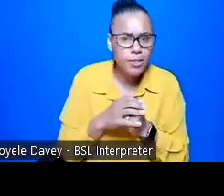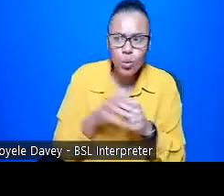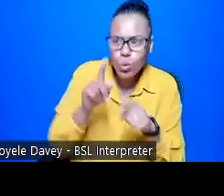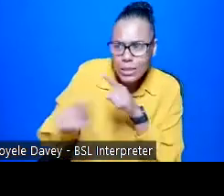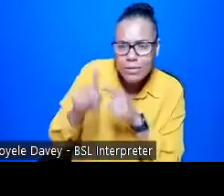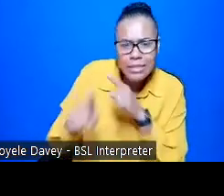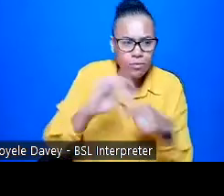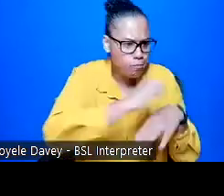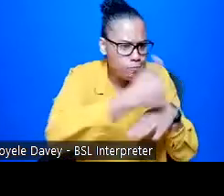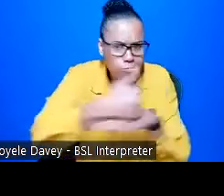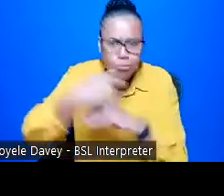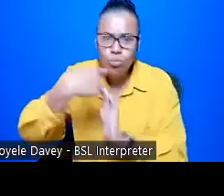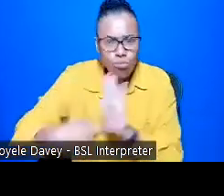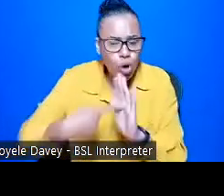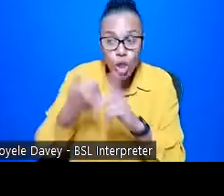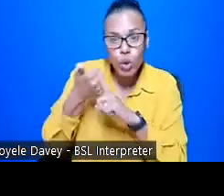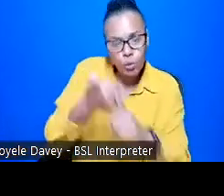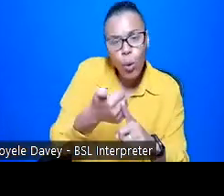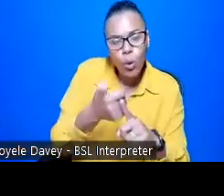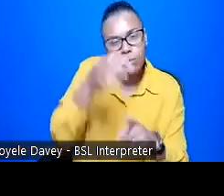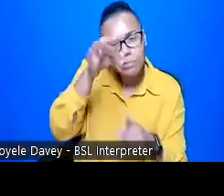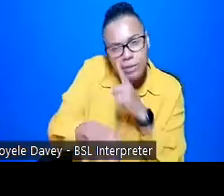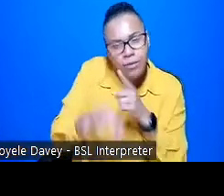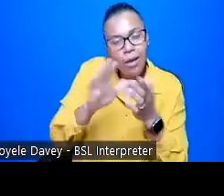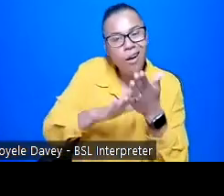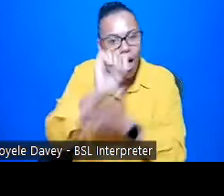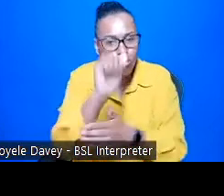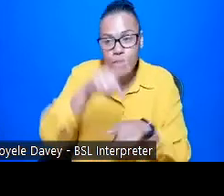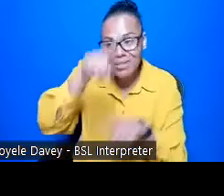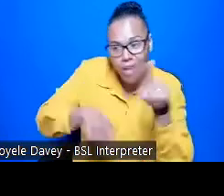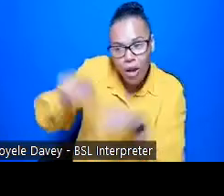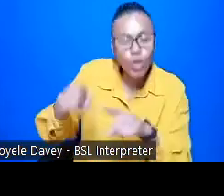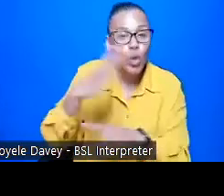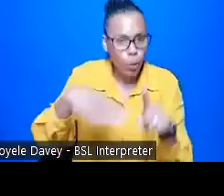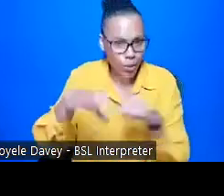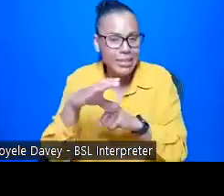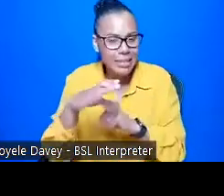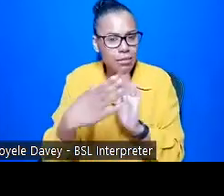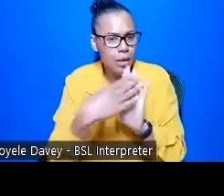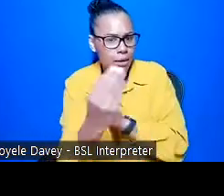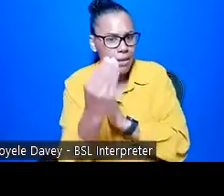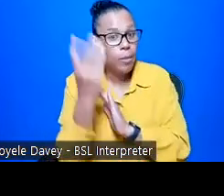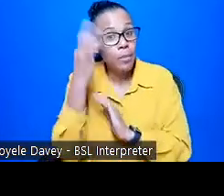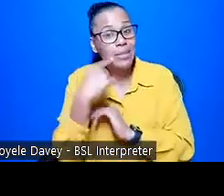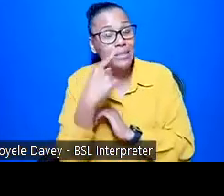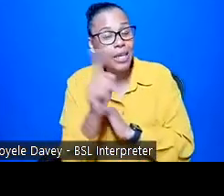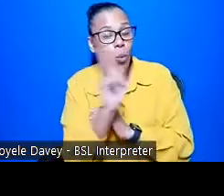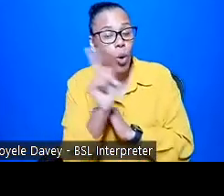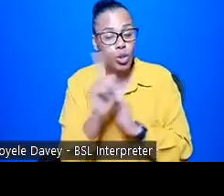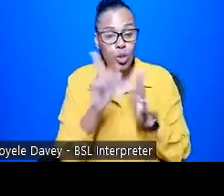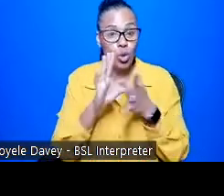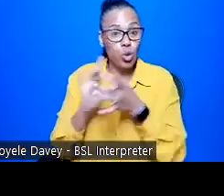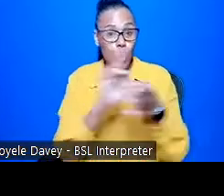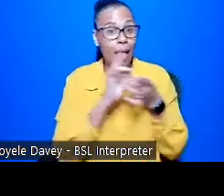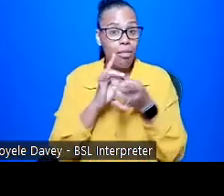and particularly to support culturally diverse communities. For example, the Minister mentioned the Together Fund, which started life as the